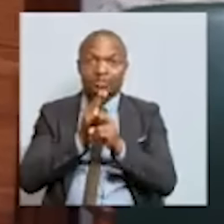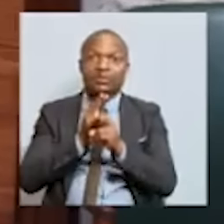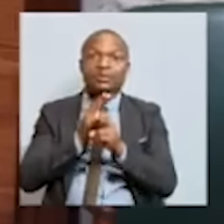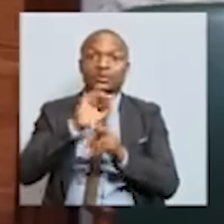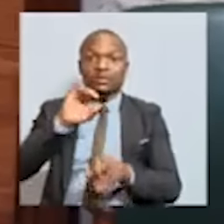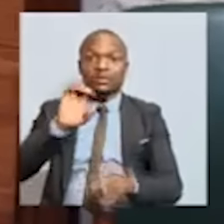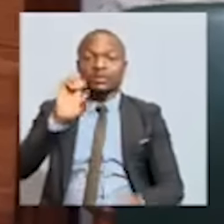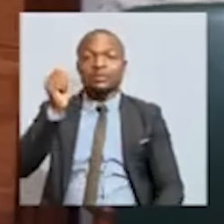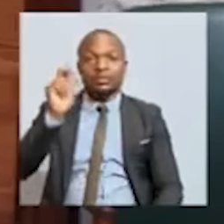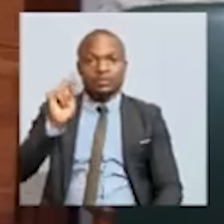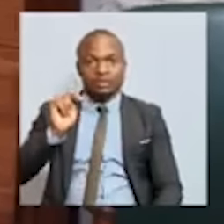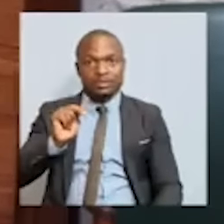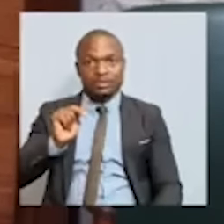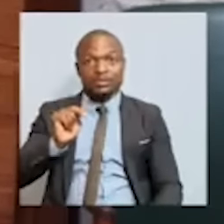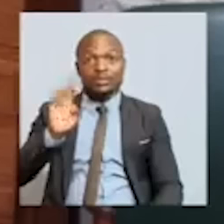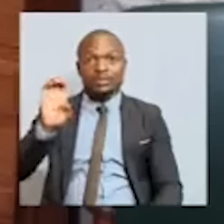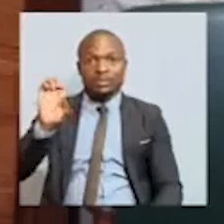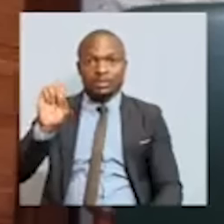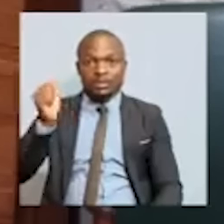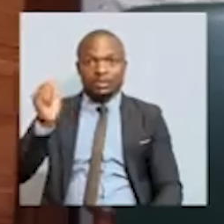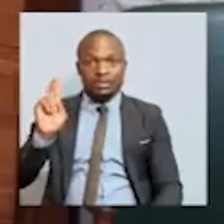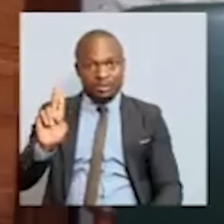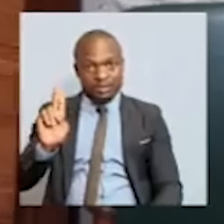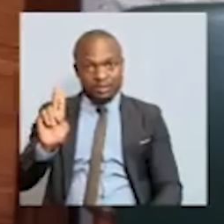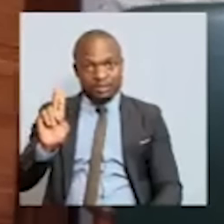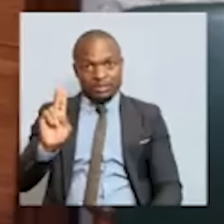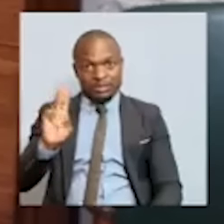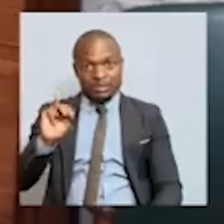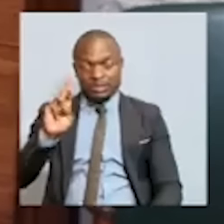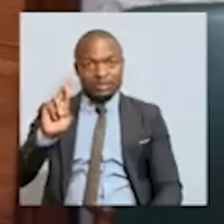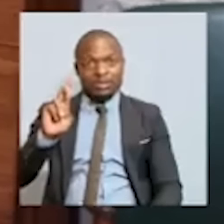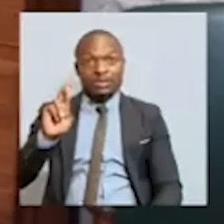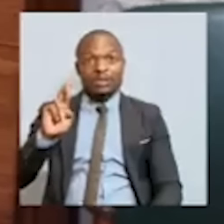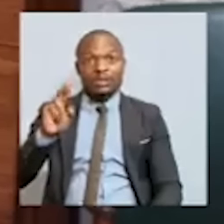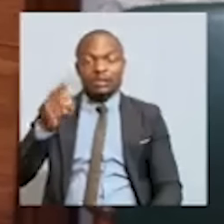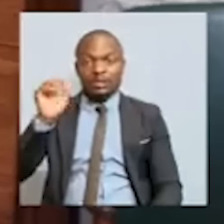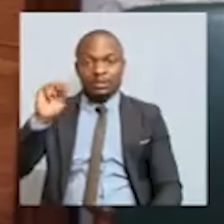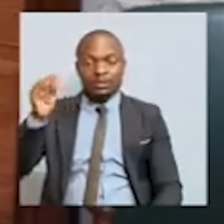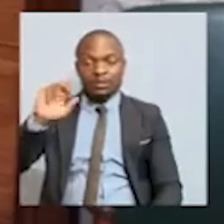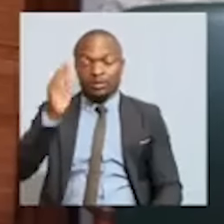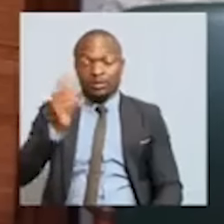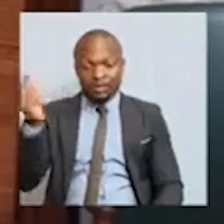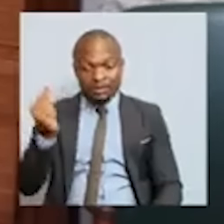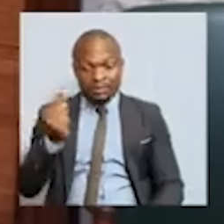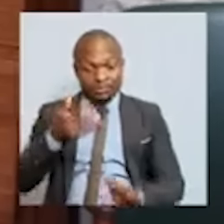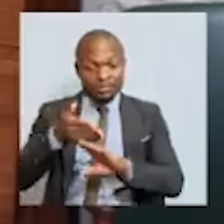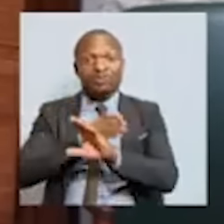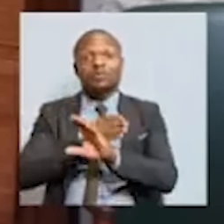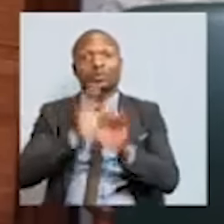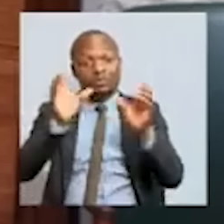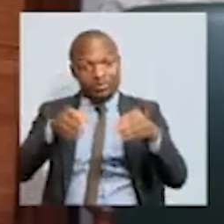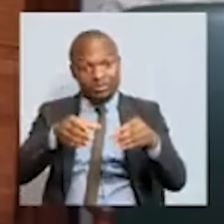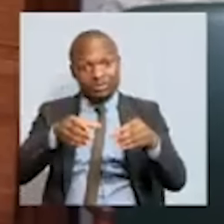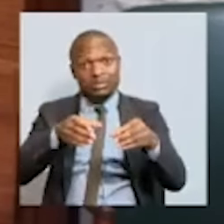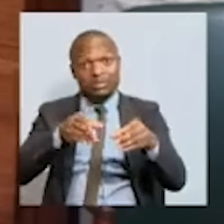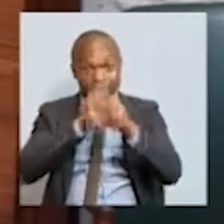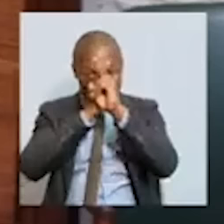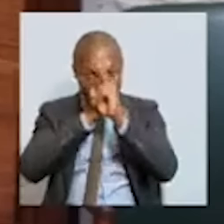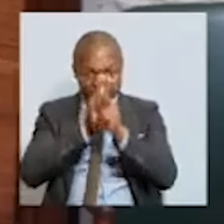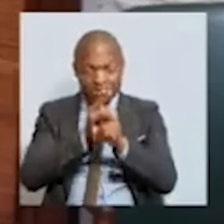Sipatonyana, Mr. Issa Omwenda, and Mr. Herbert Himoya appeared before the committee. Mr. Munir